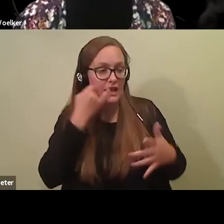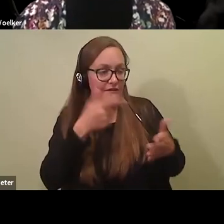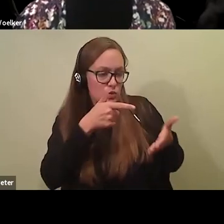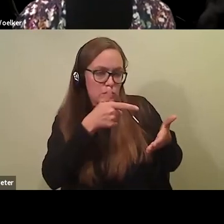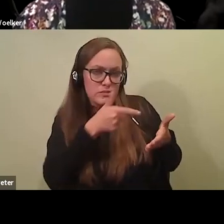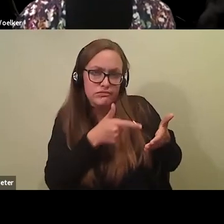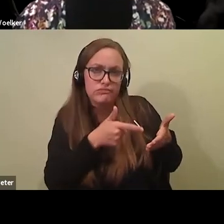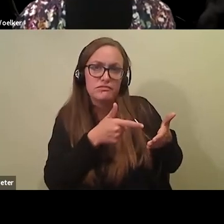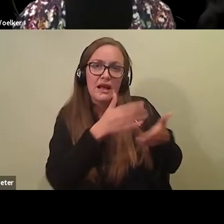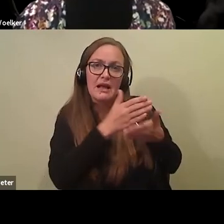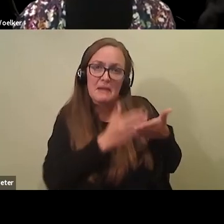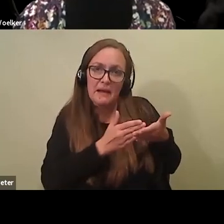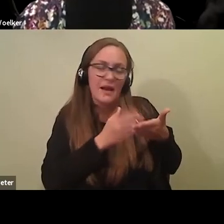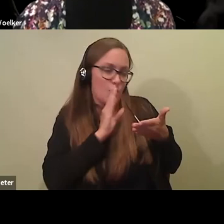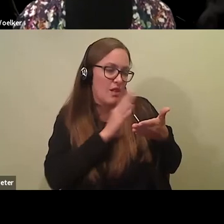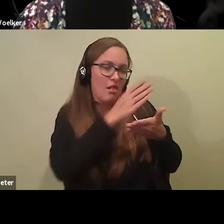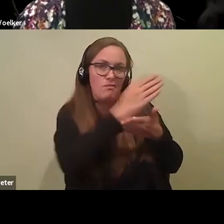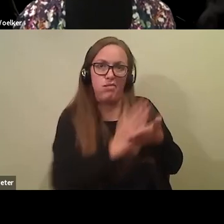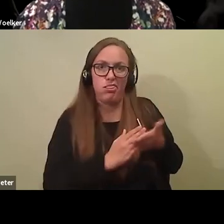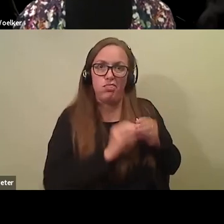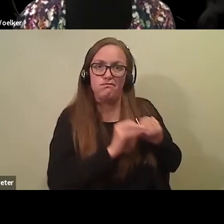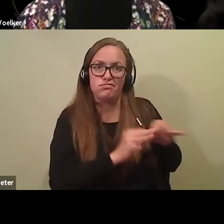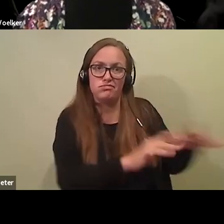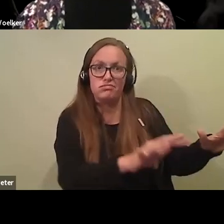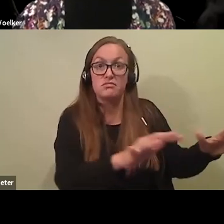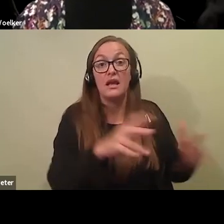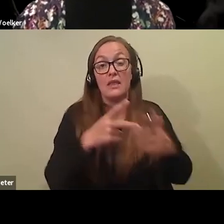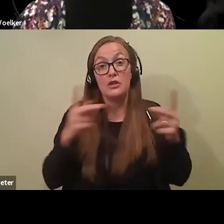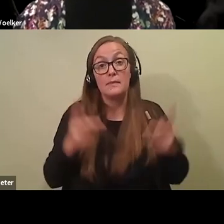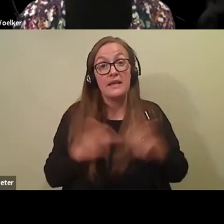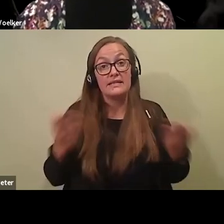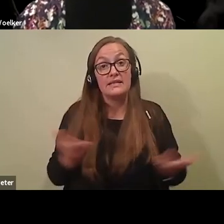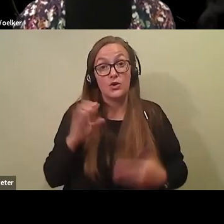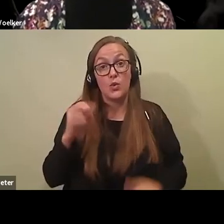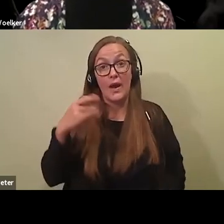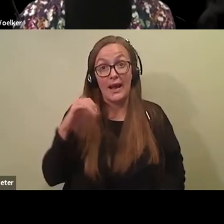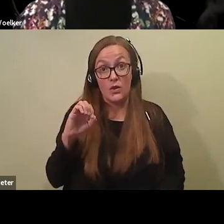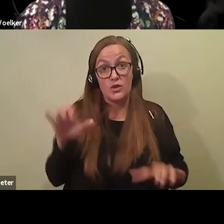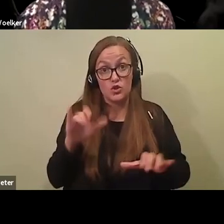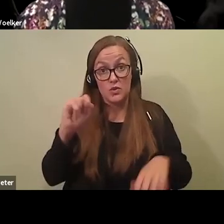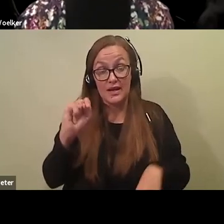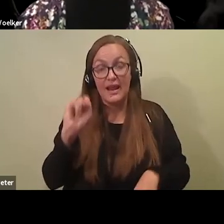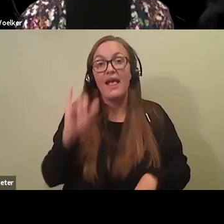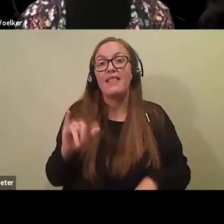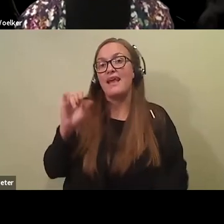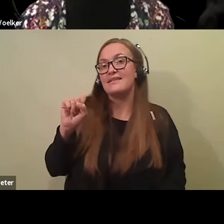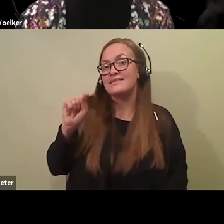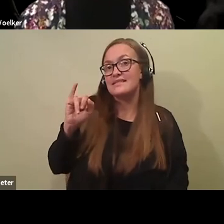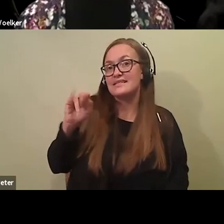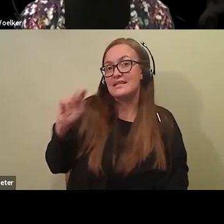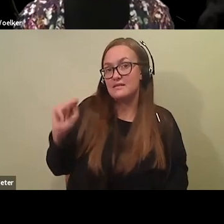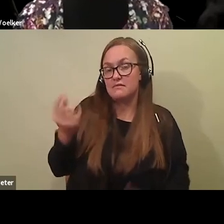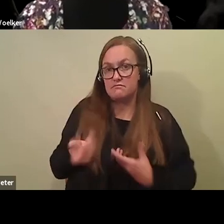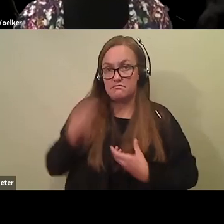finely machined, and actually there are places in Ohio that does it. I visited them. And those stents go inside you, and as soon as they go inside